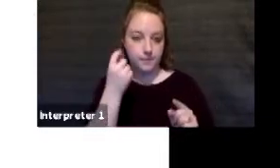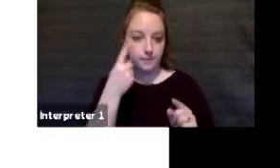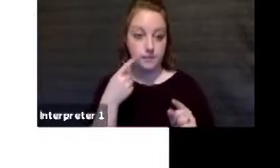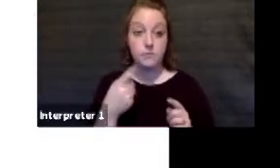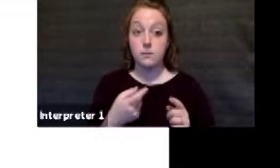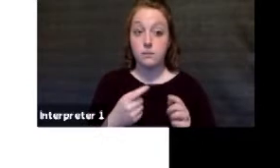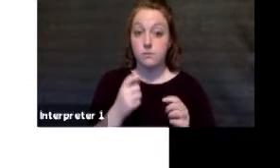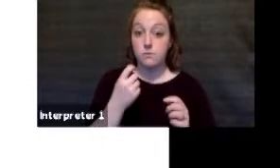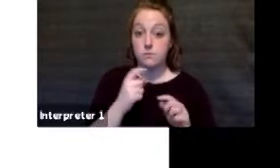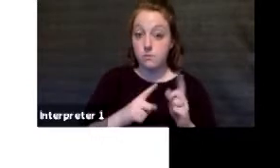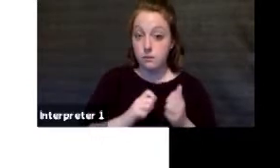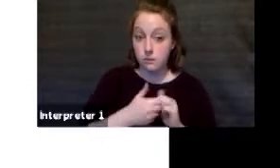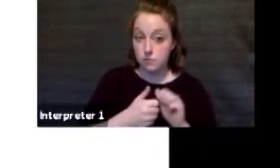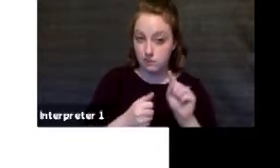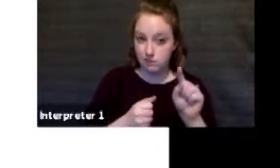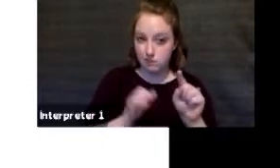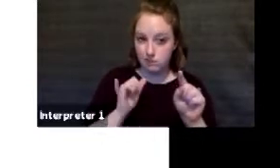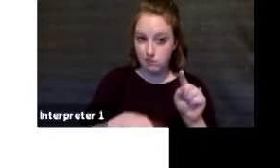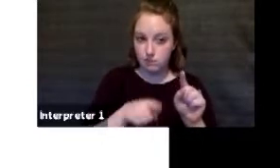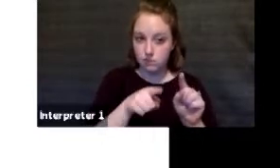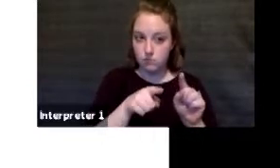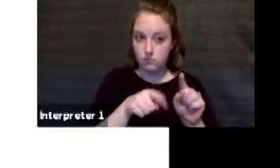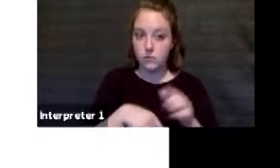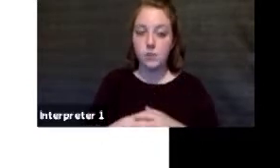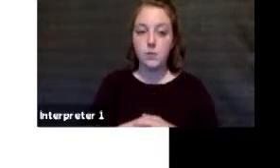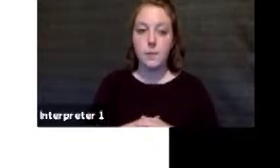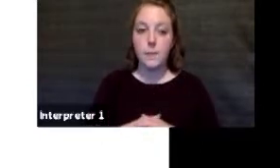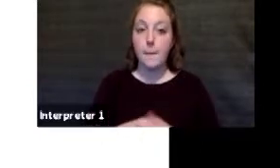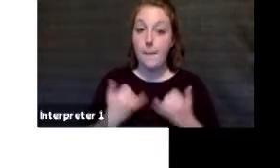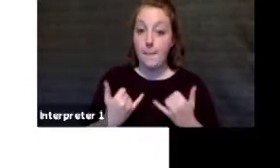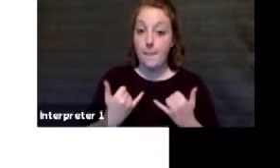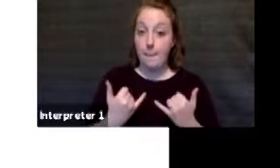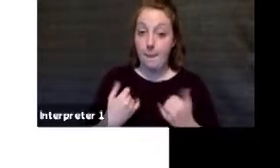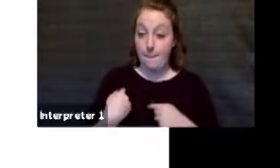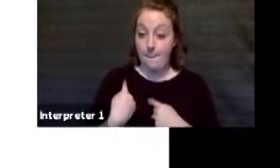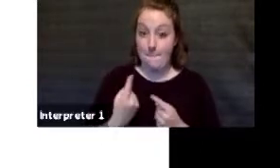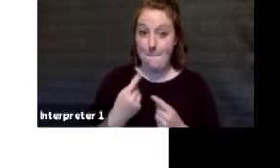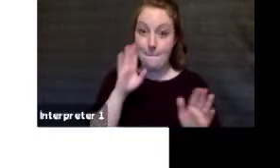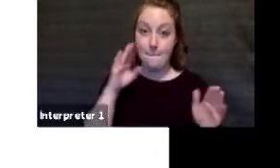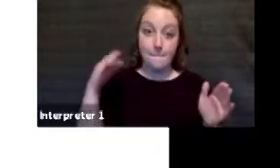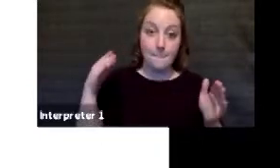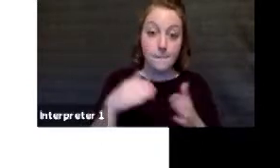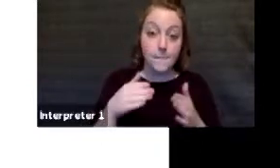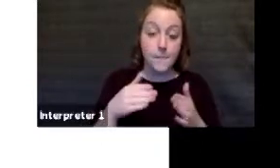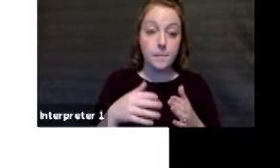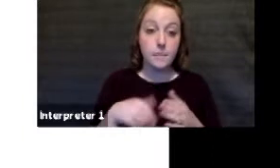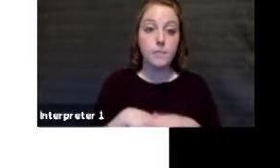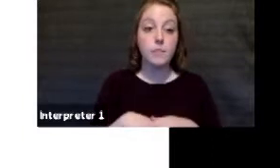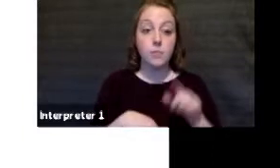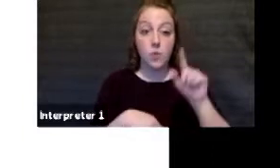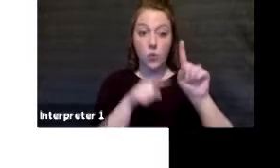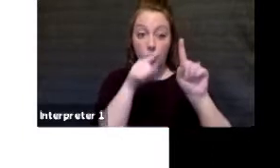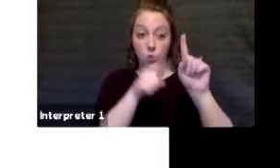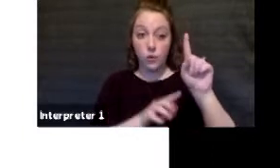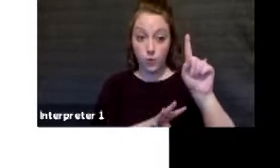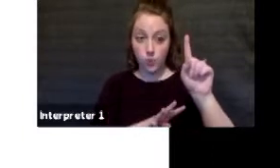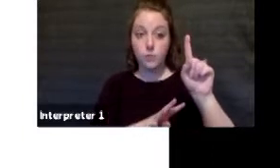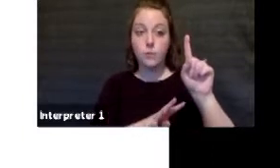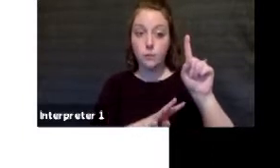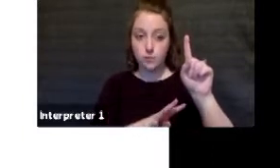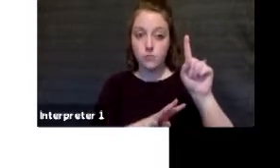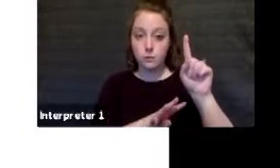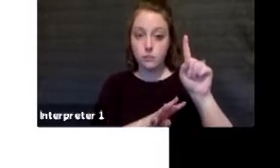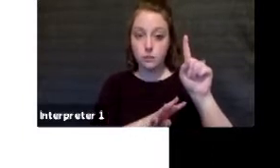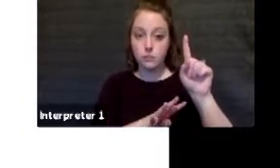how we move forward. So to date, we've really been focusing in on items one through four about looking